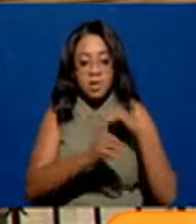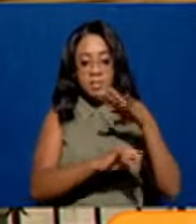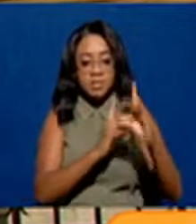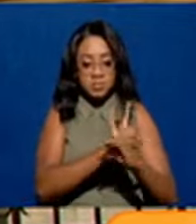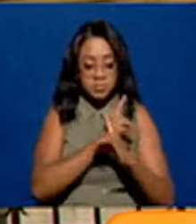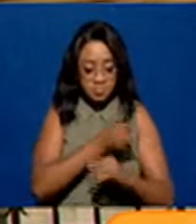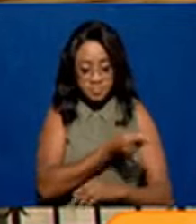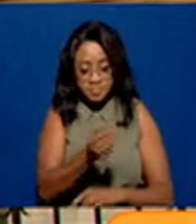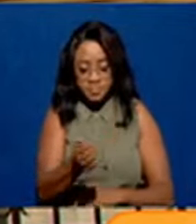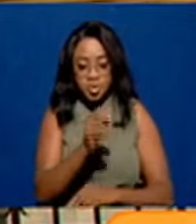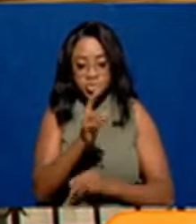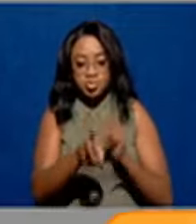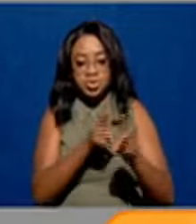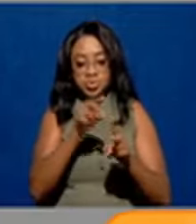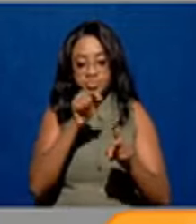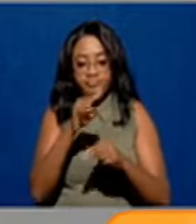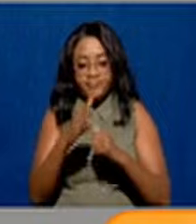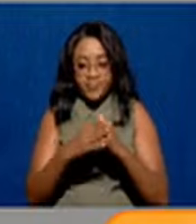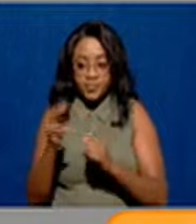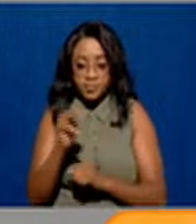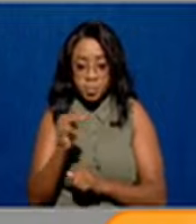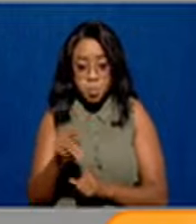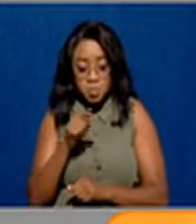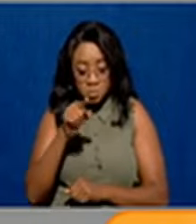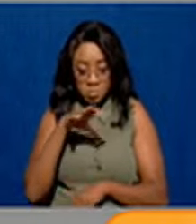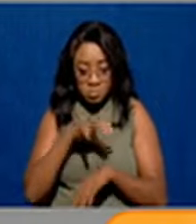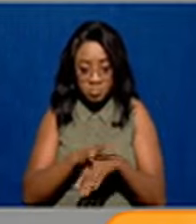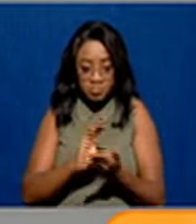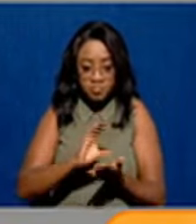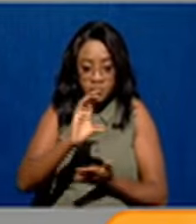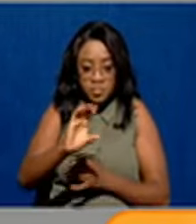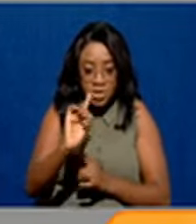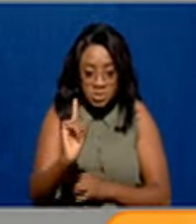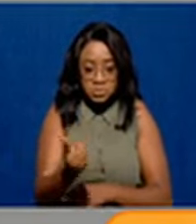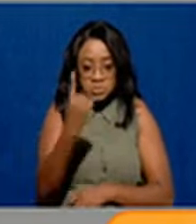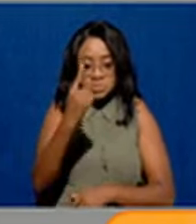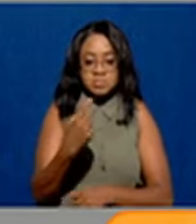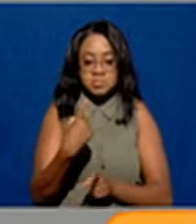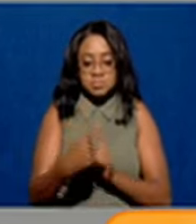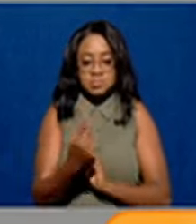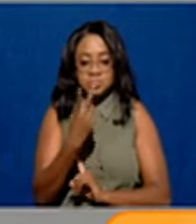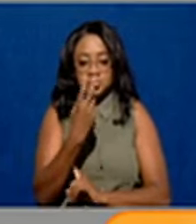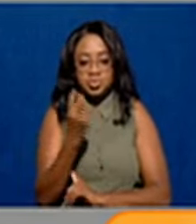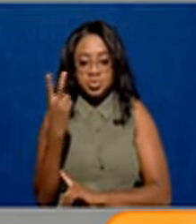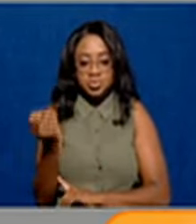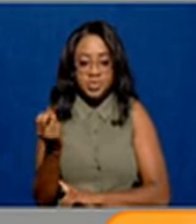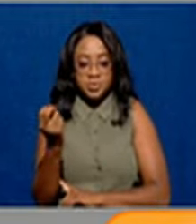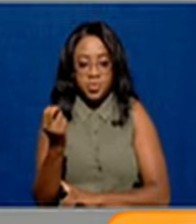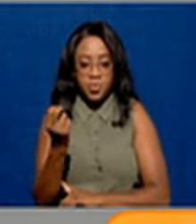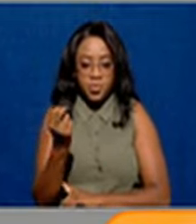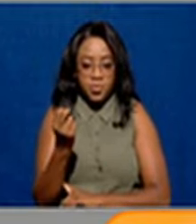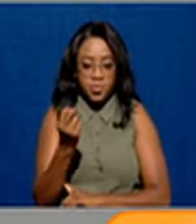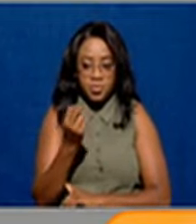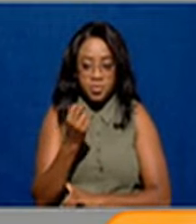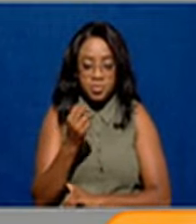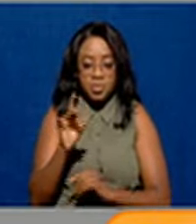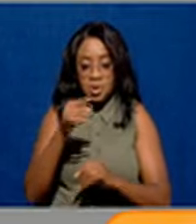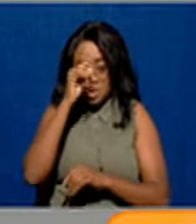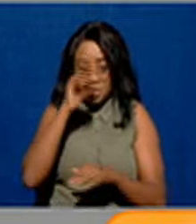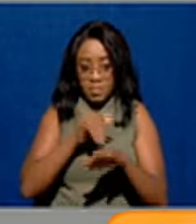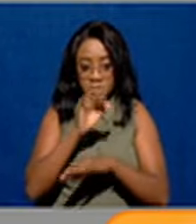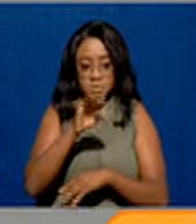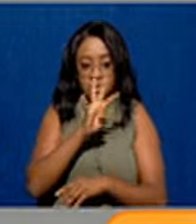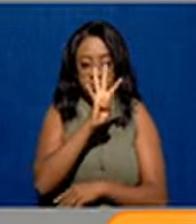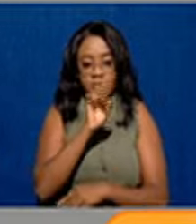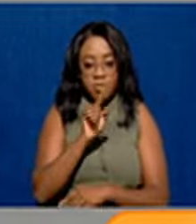22.9 million shillings. He received the first tranche in 2020 when the government wired 4.8 million shillings